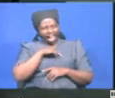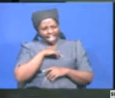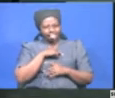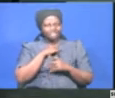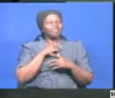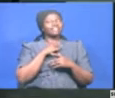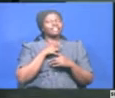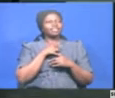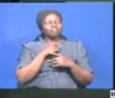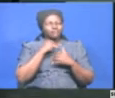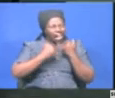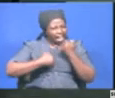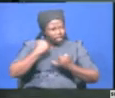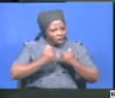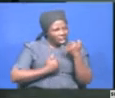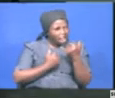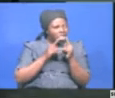Actually,